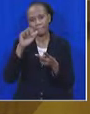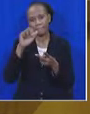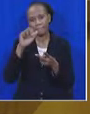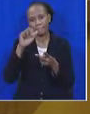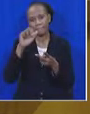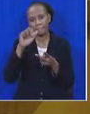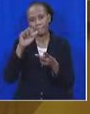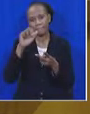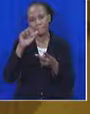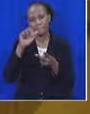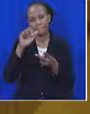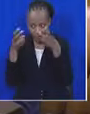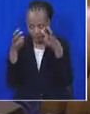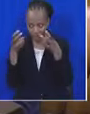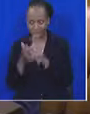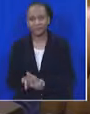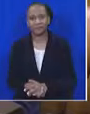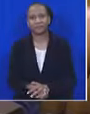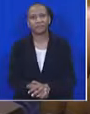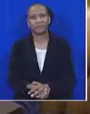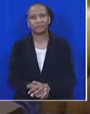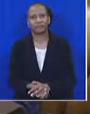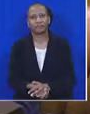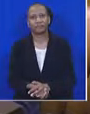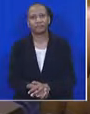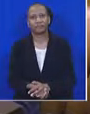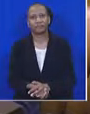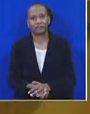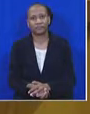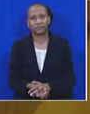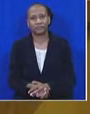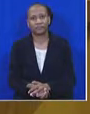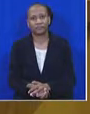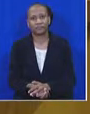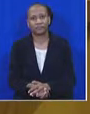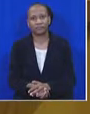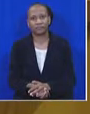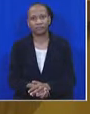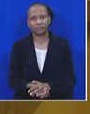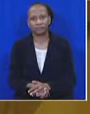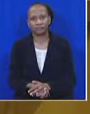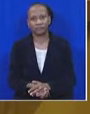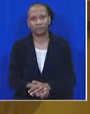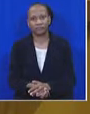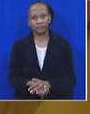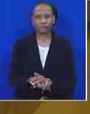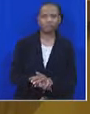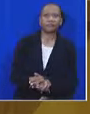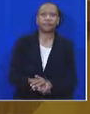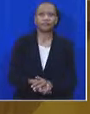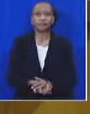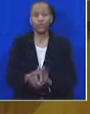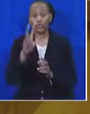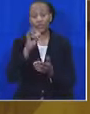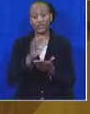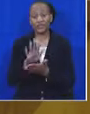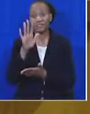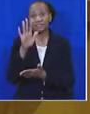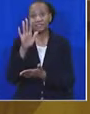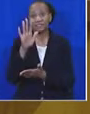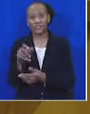listen attentively. Look, the Statistician General has just said now that in 2015 we